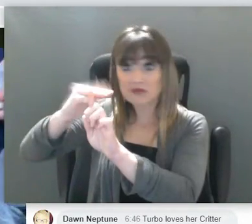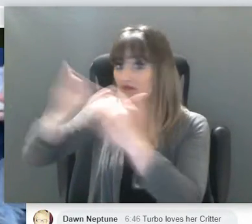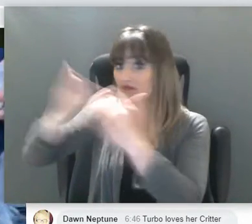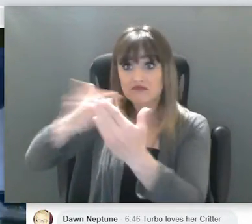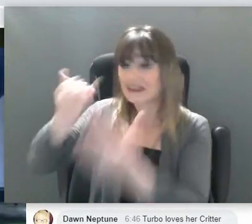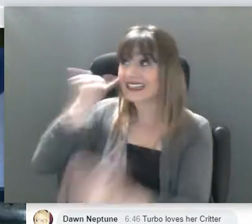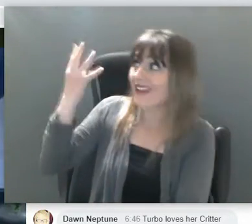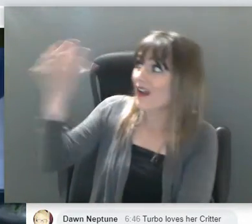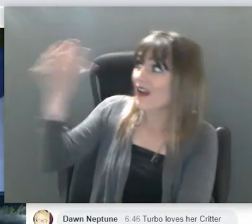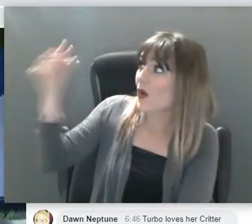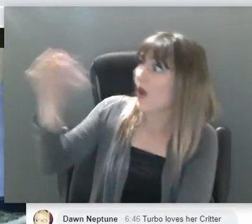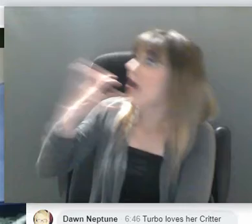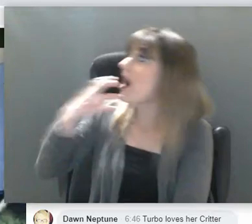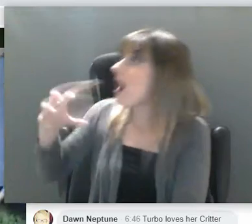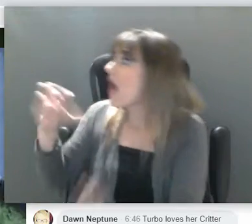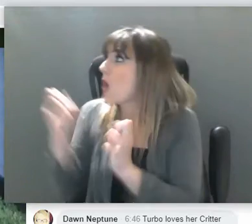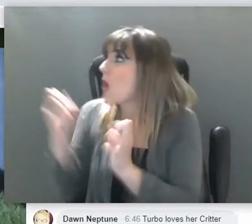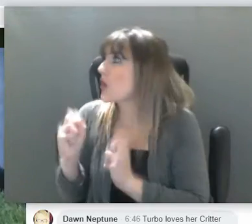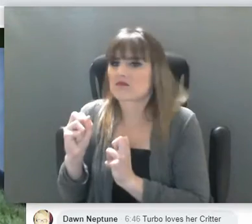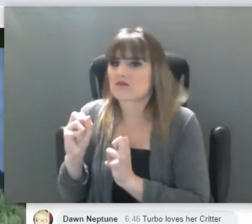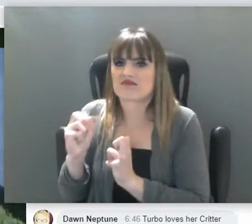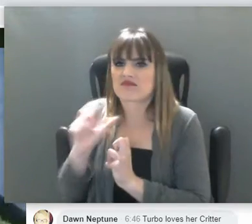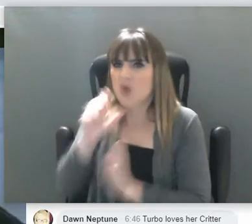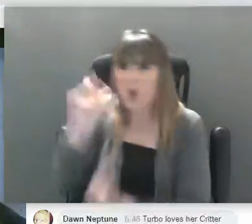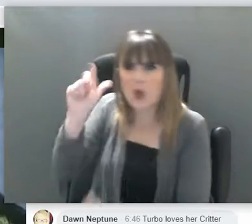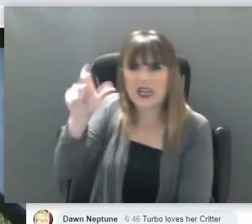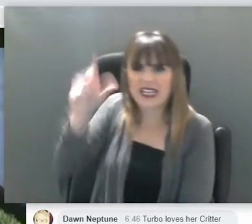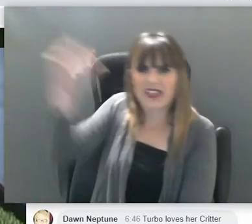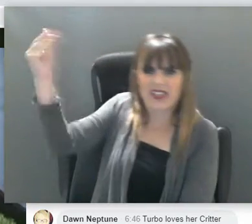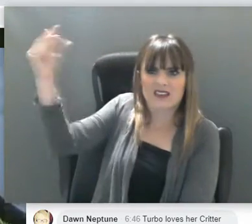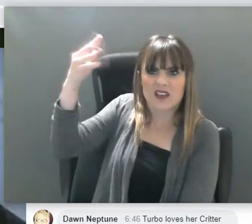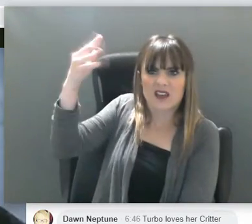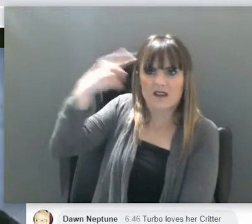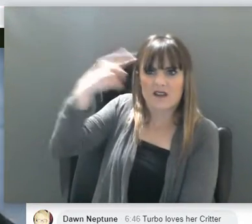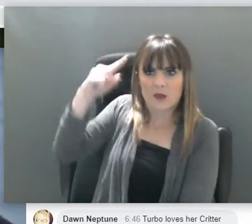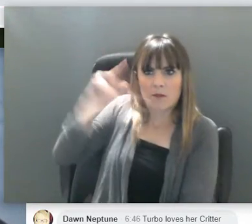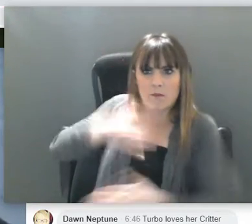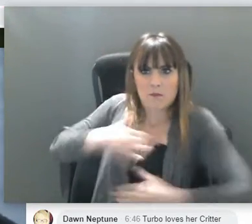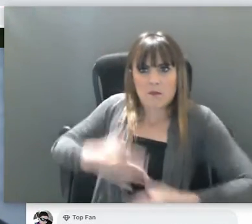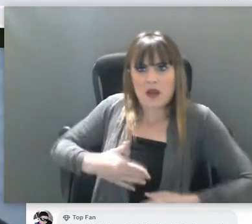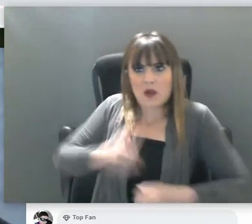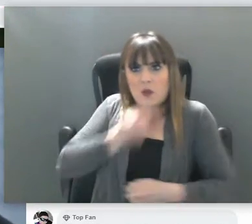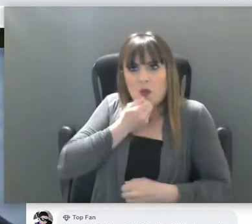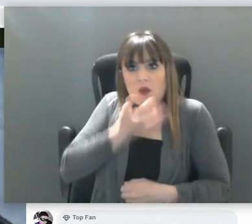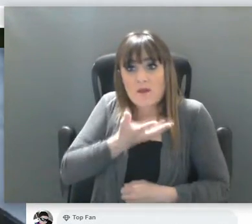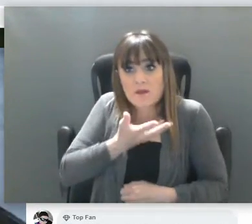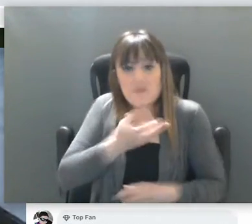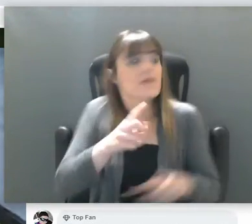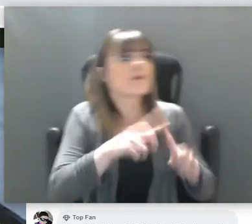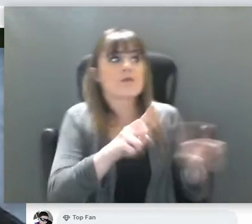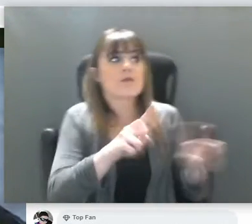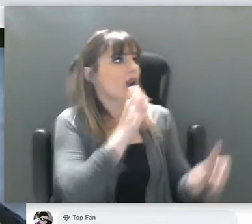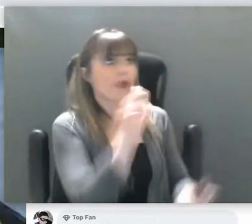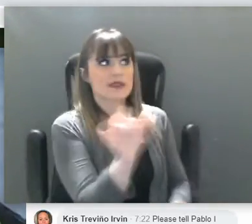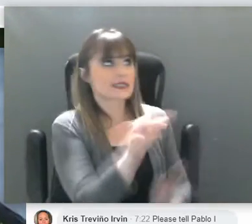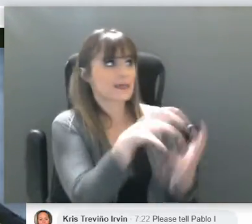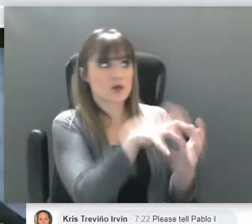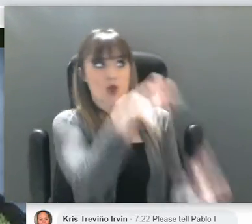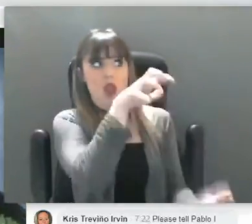to warm the insides of our bodies. And we know that our crocodiles do, because when they come out in the summer, they just sit there with their big old mouth